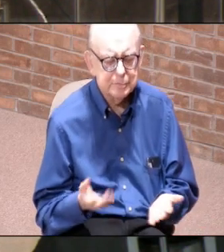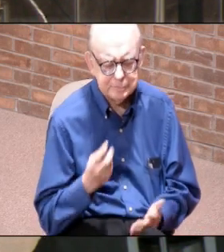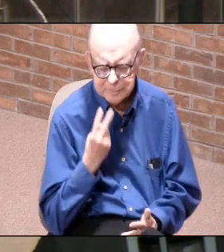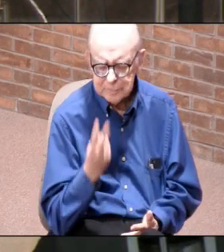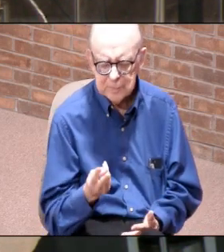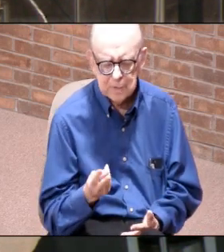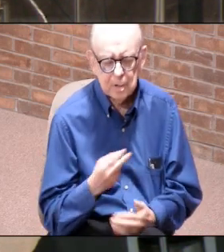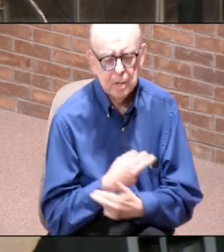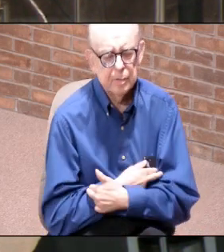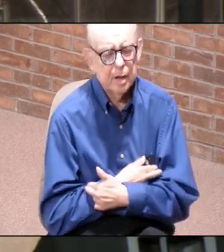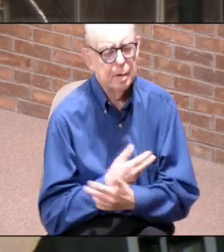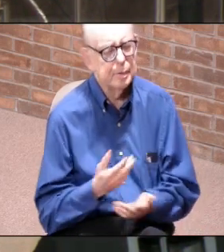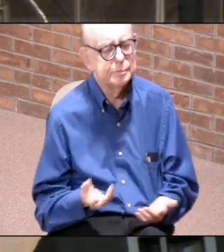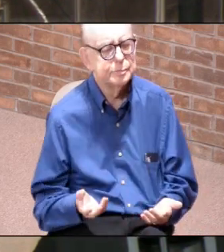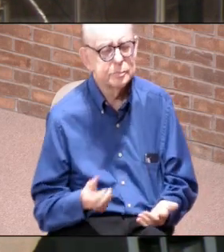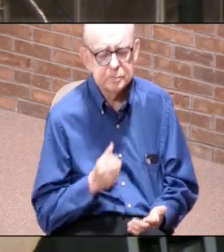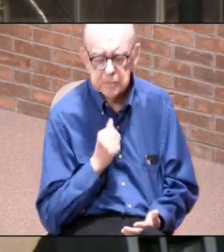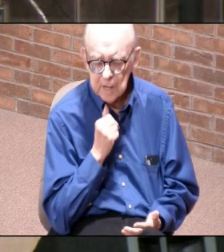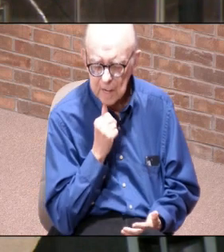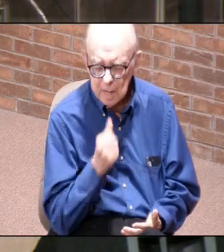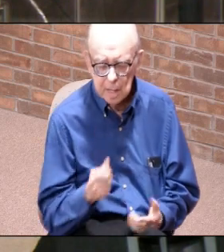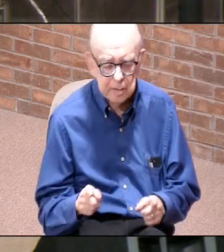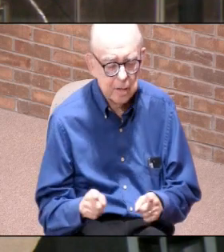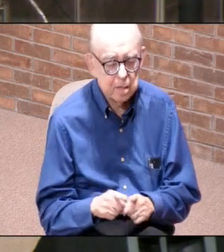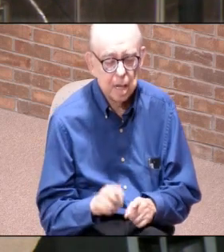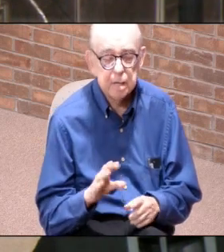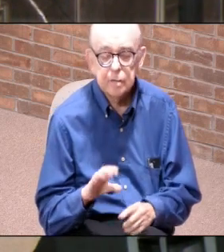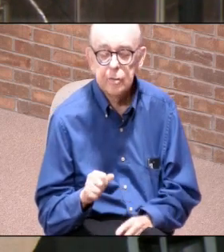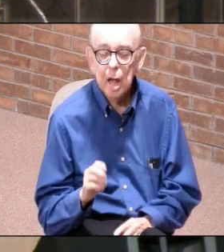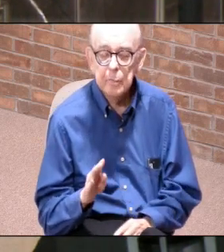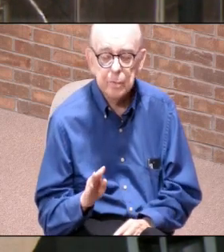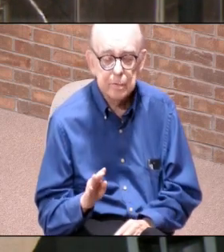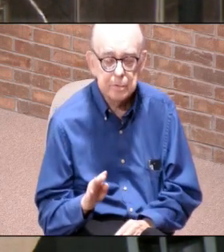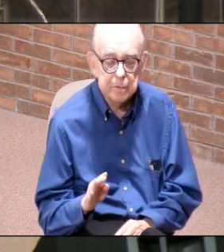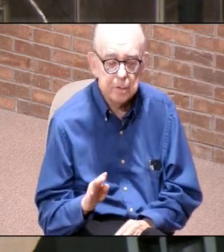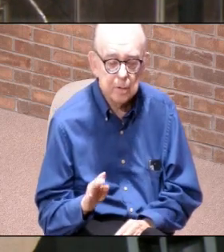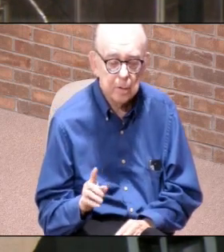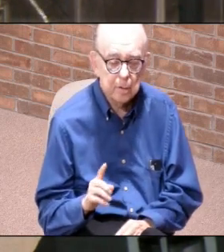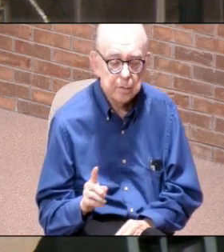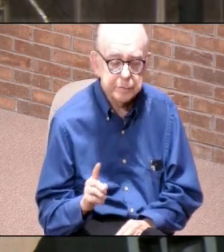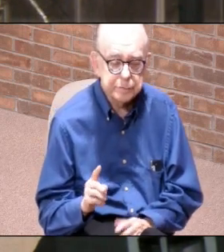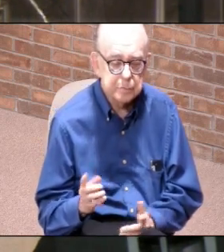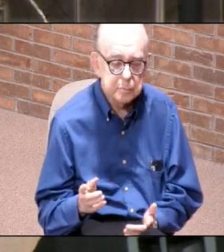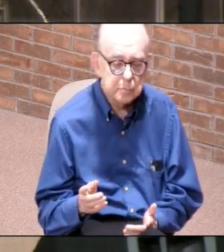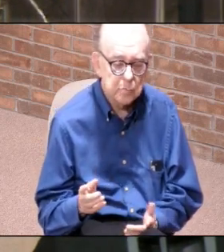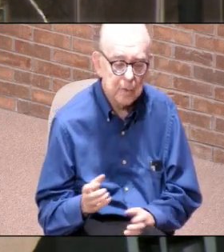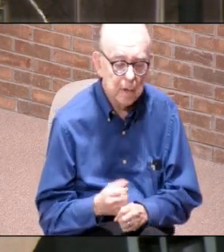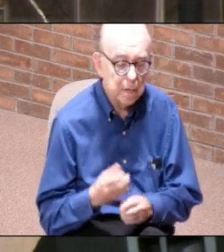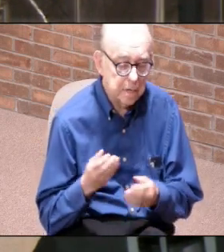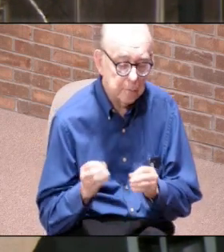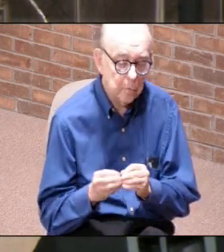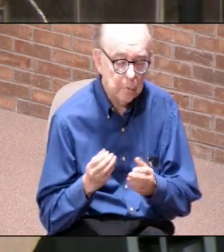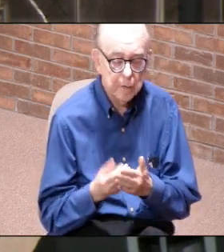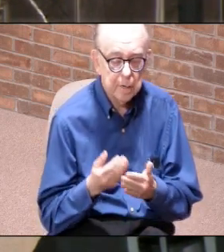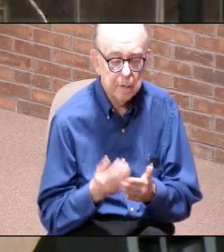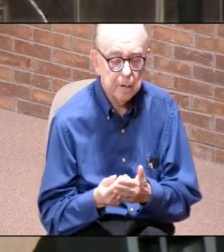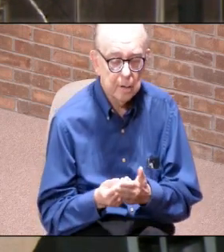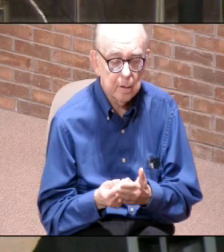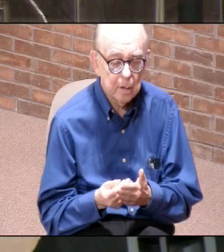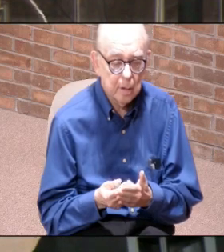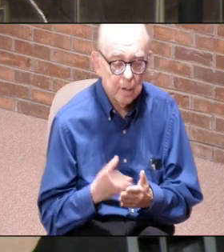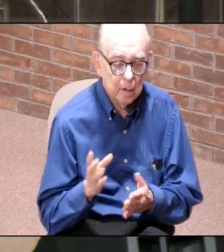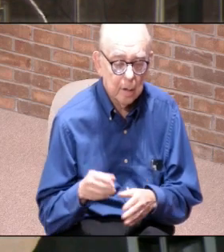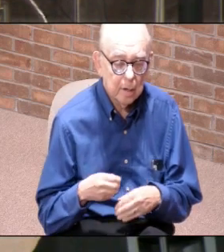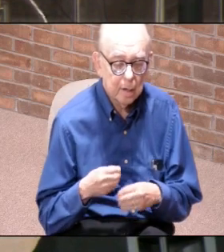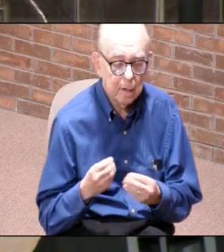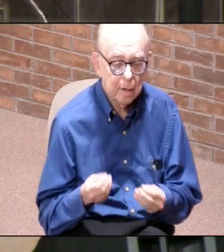You see, retirement is not like a job where you get more money. Oh, they give